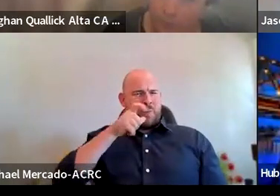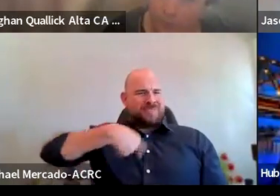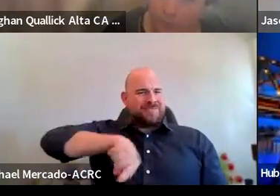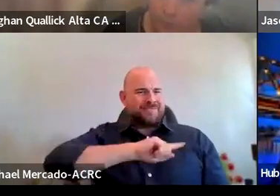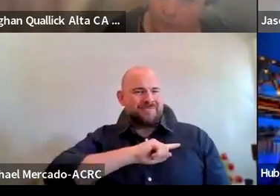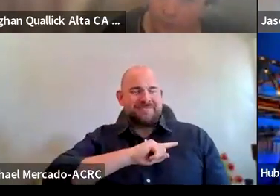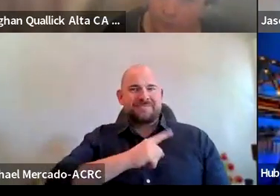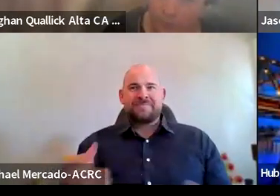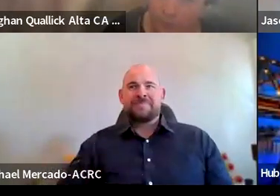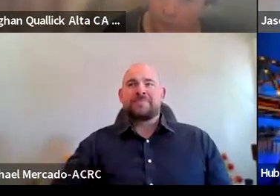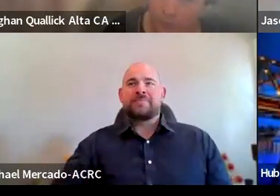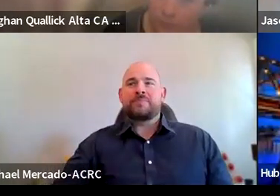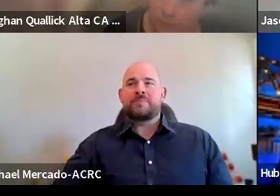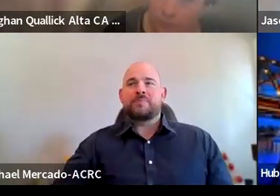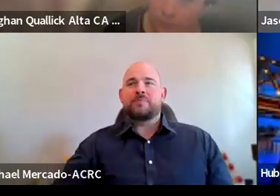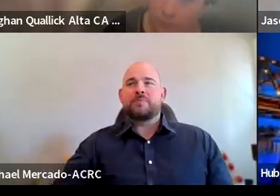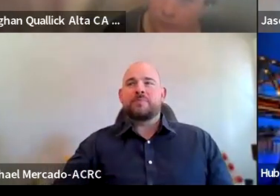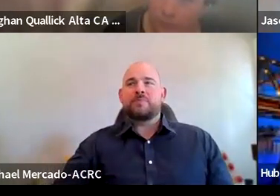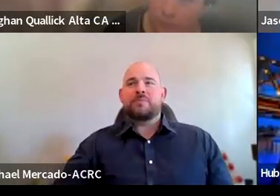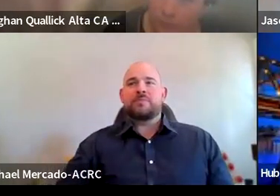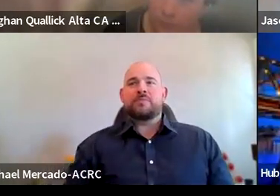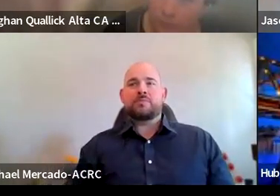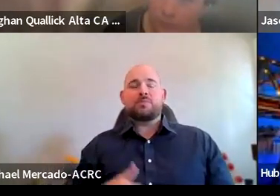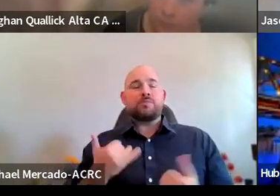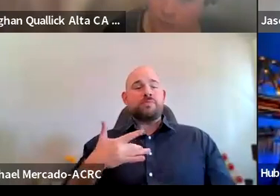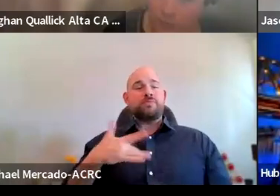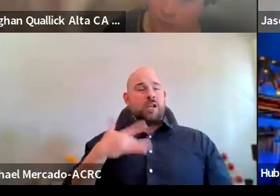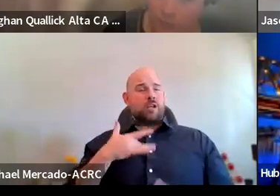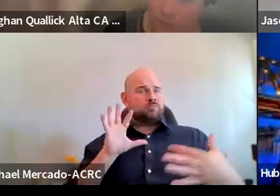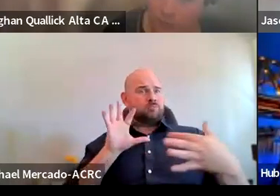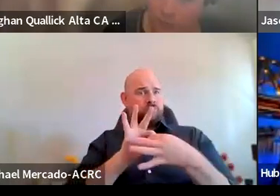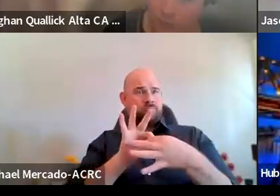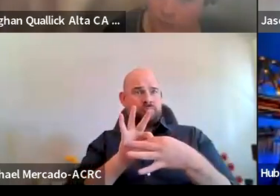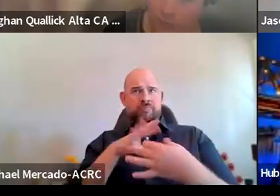more confident and proud in who they are.